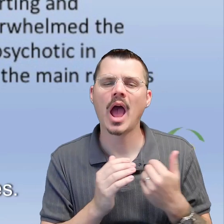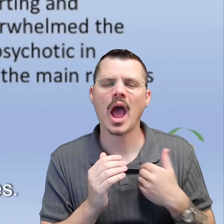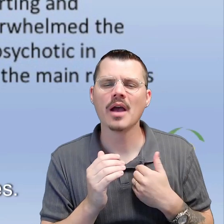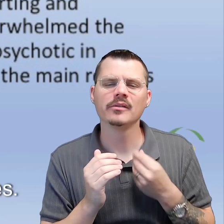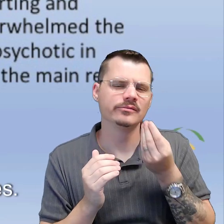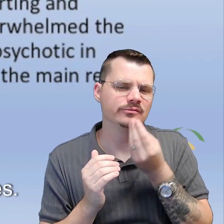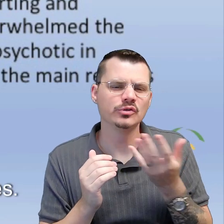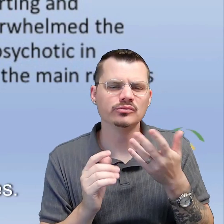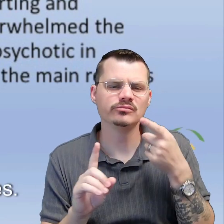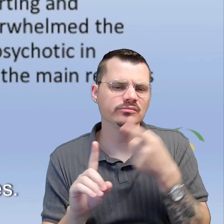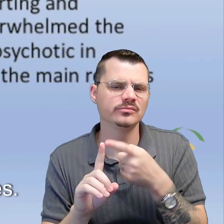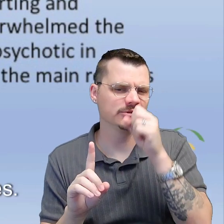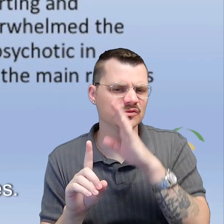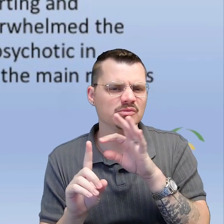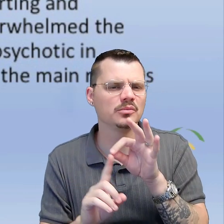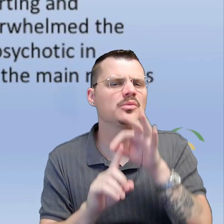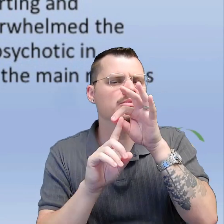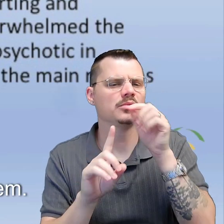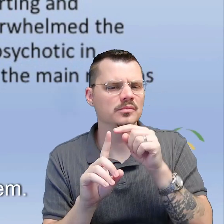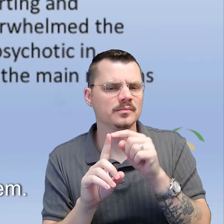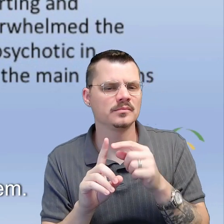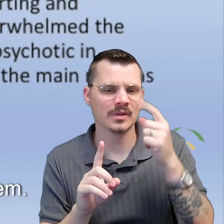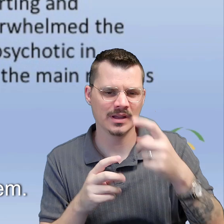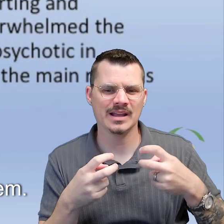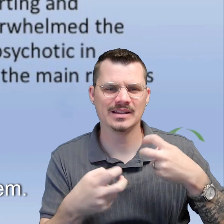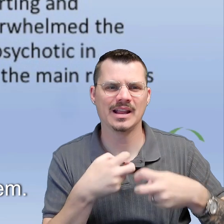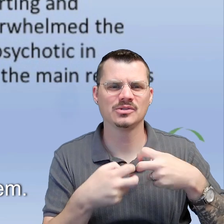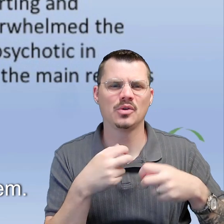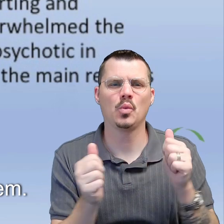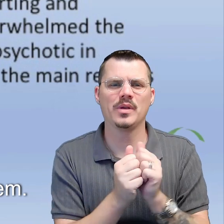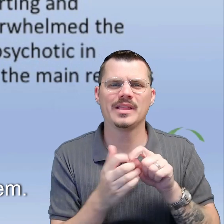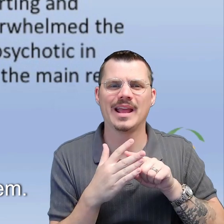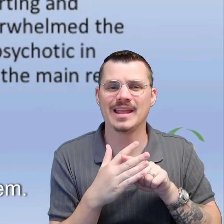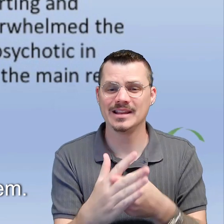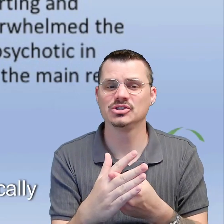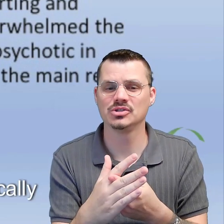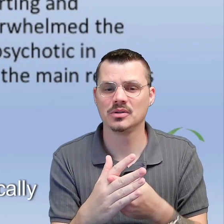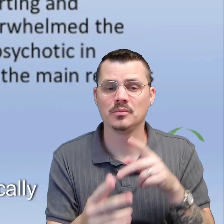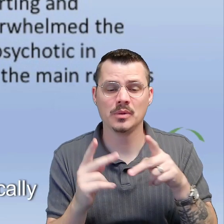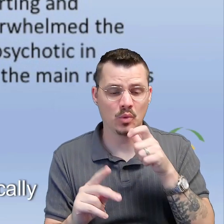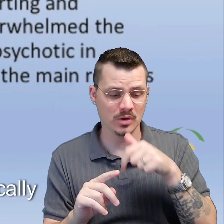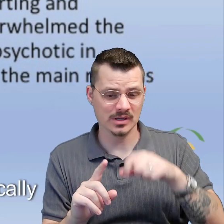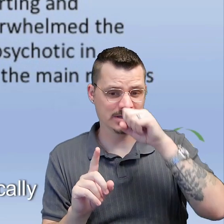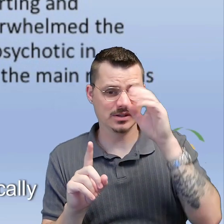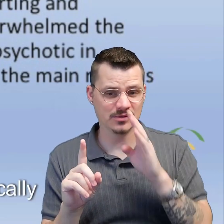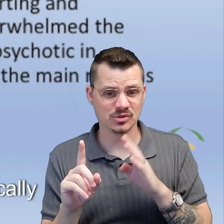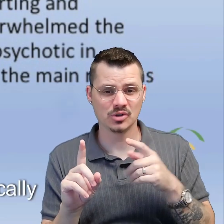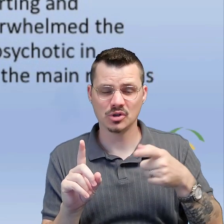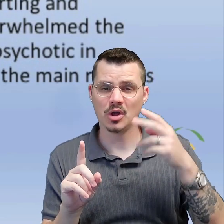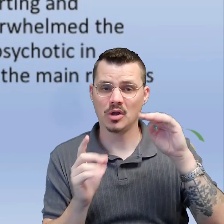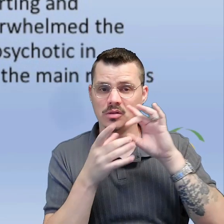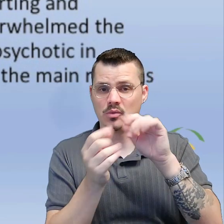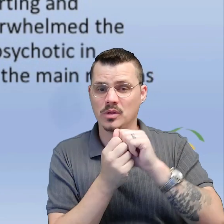a few absolutely unique features. Difficulties with initiation is one of them. People with schizophrenia,